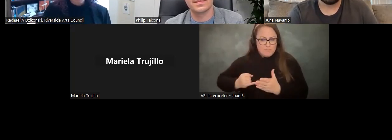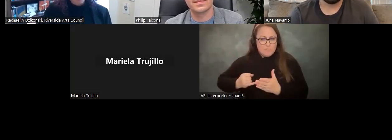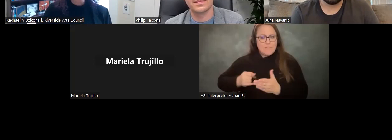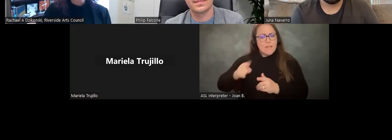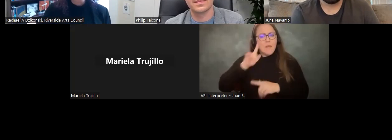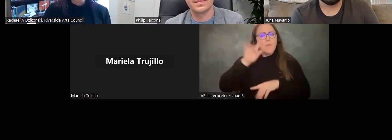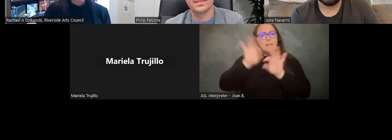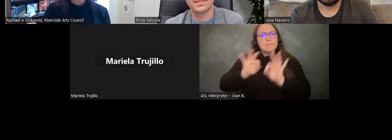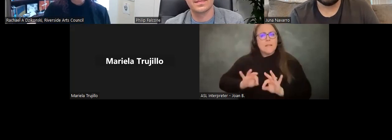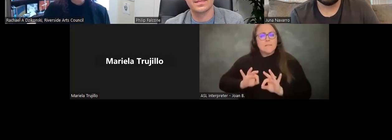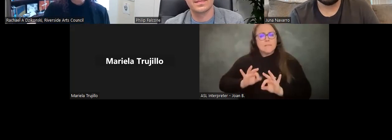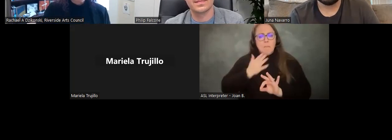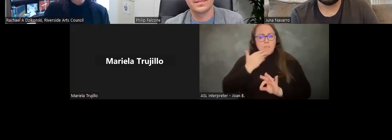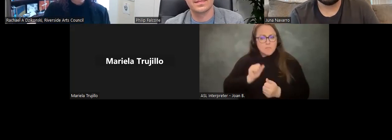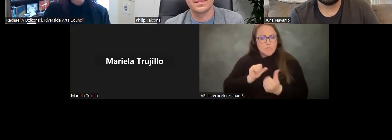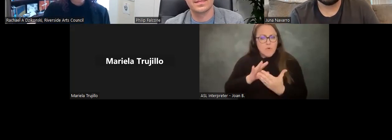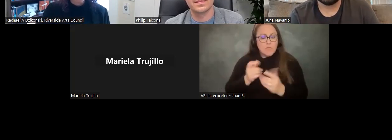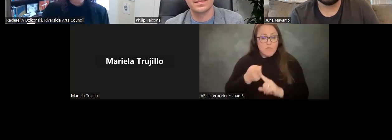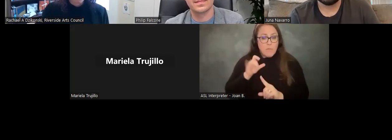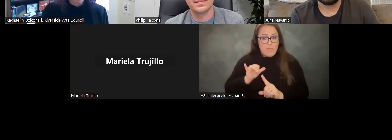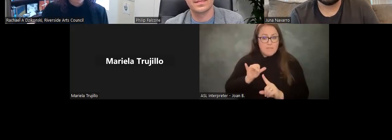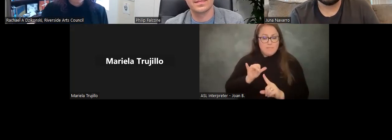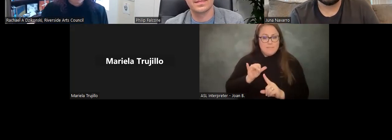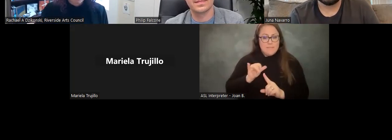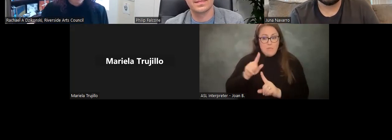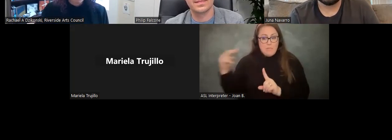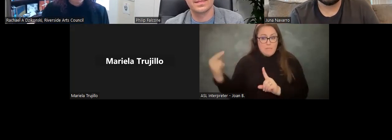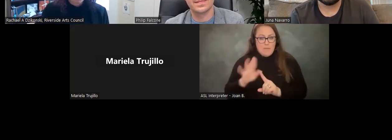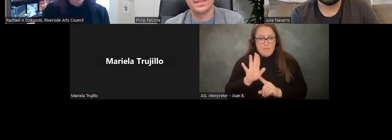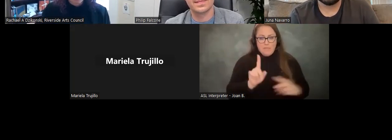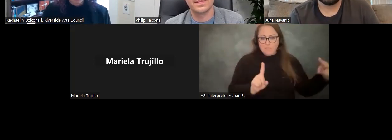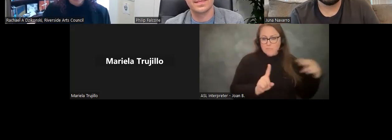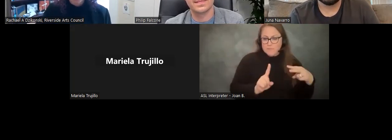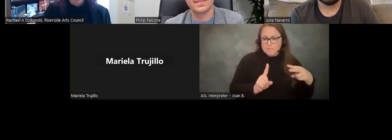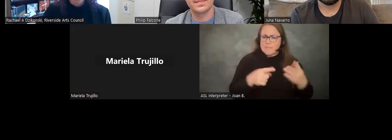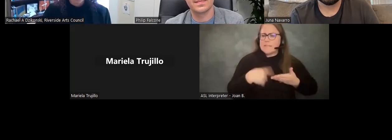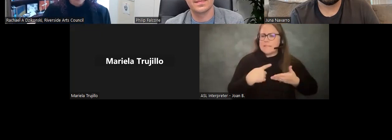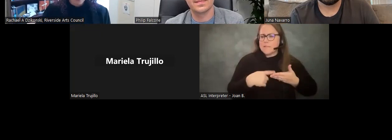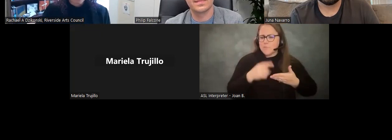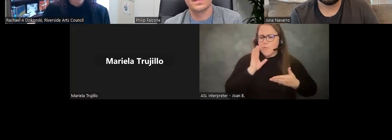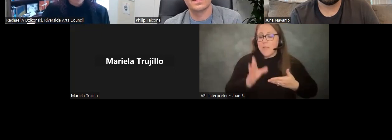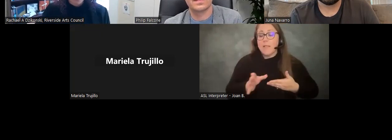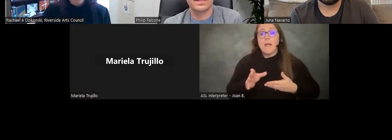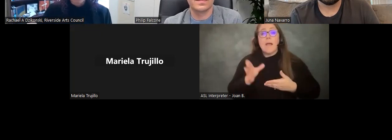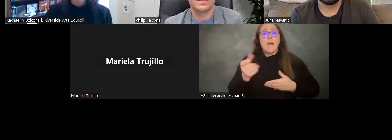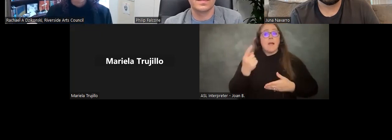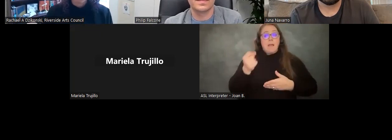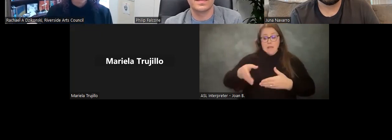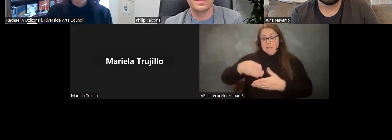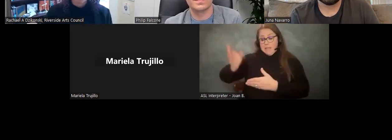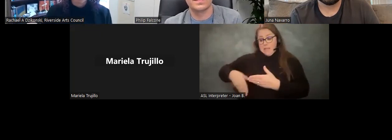information on the best practices from both sides of the coin. And we will also have a Q&A at the